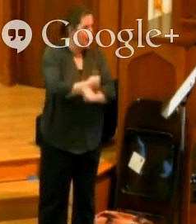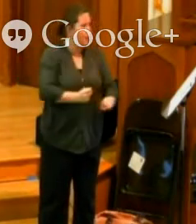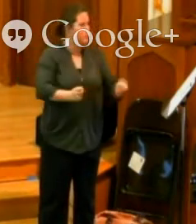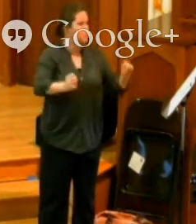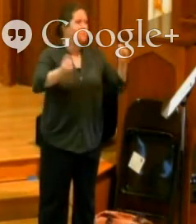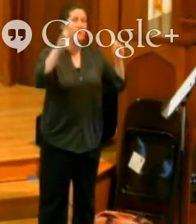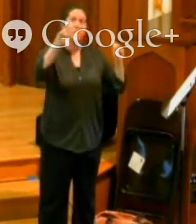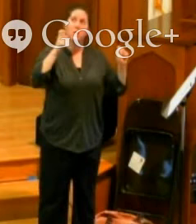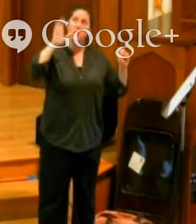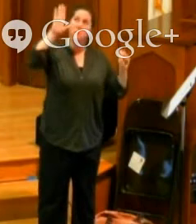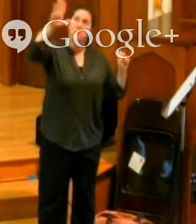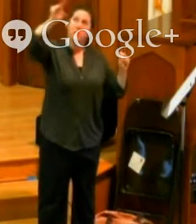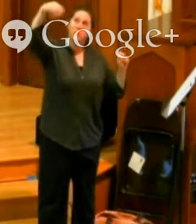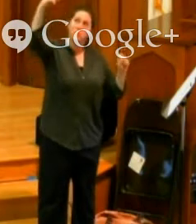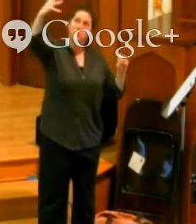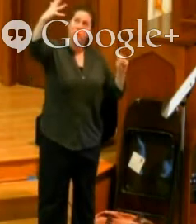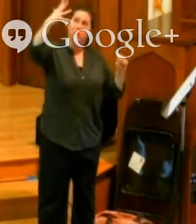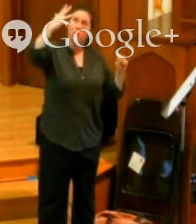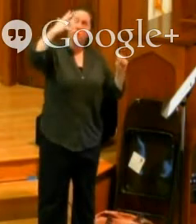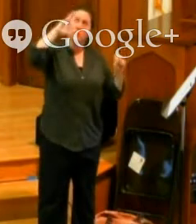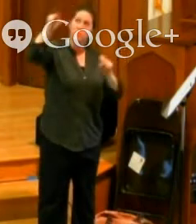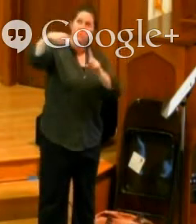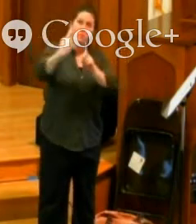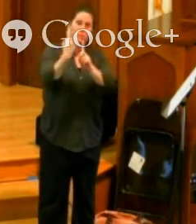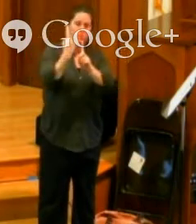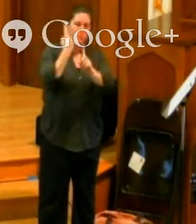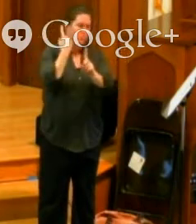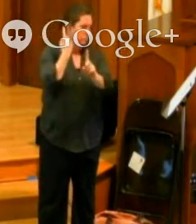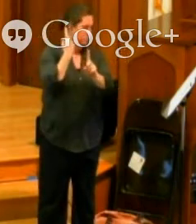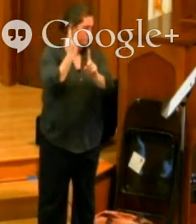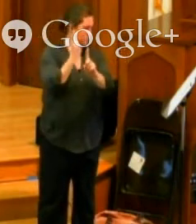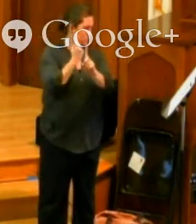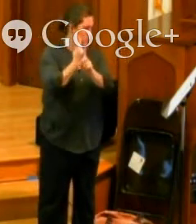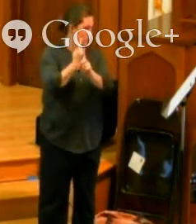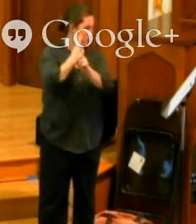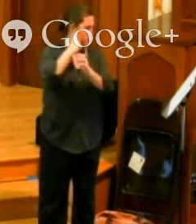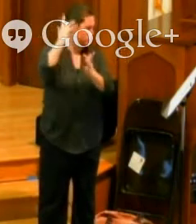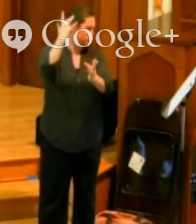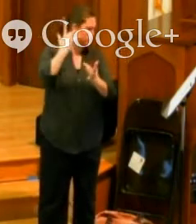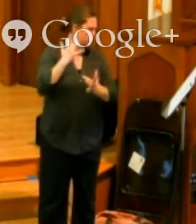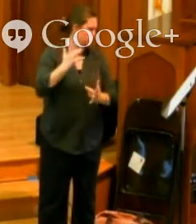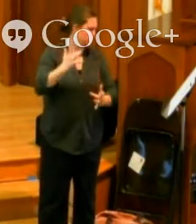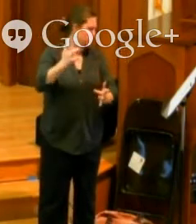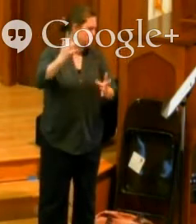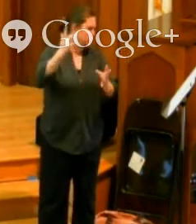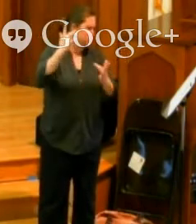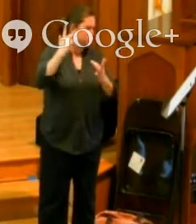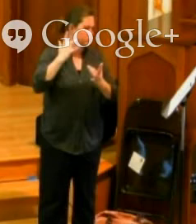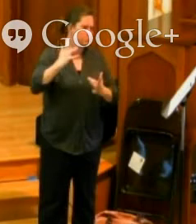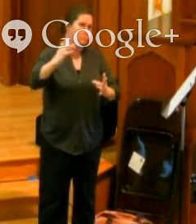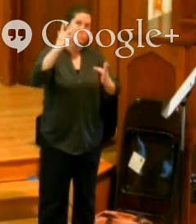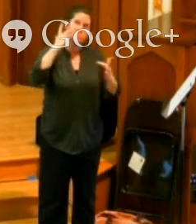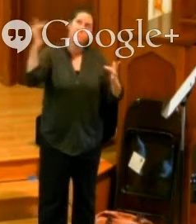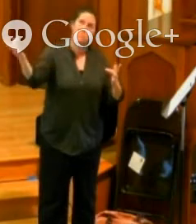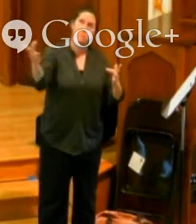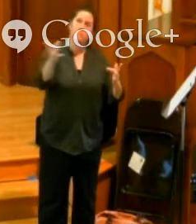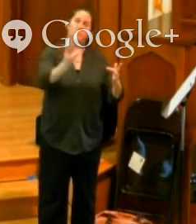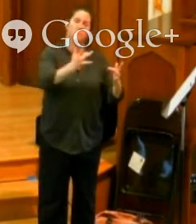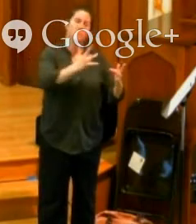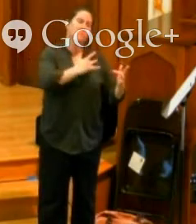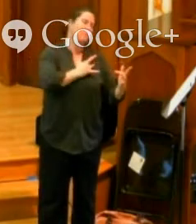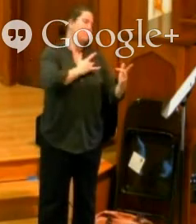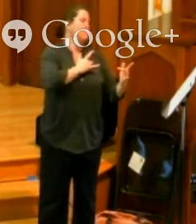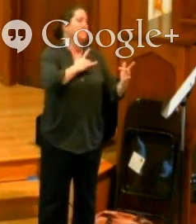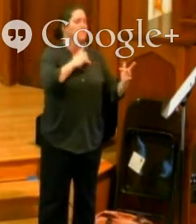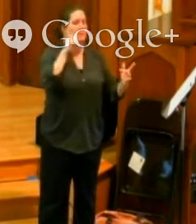redeemed. And only his tender mercy could reach beyond my